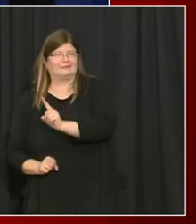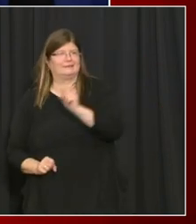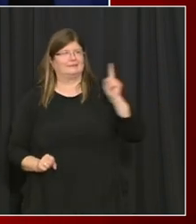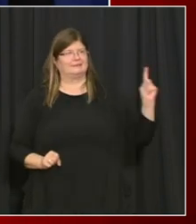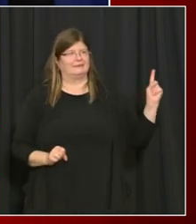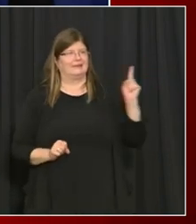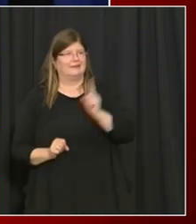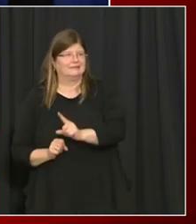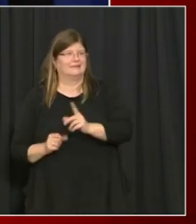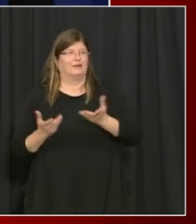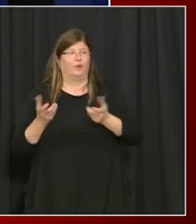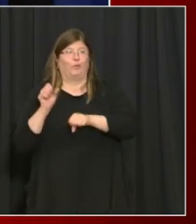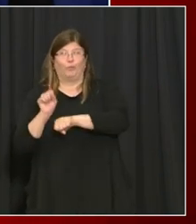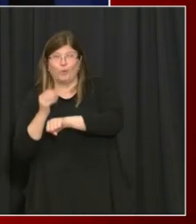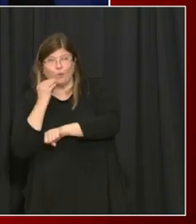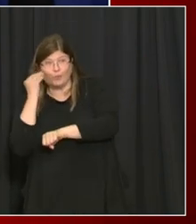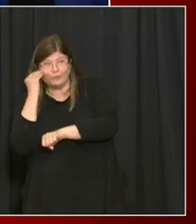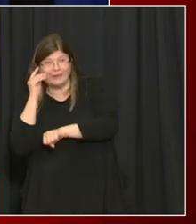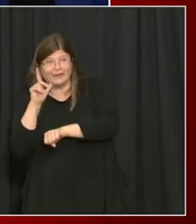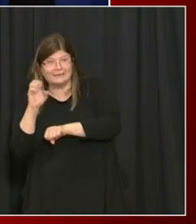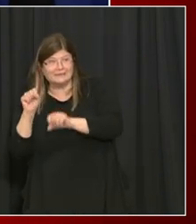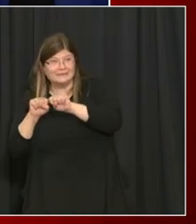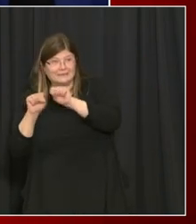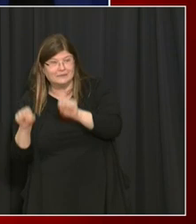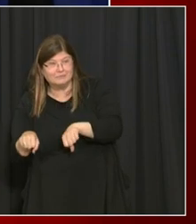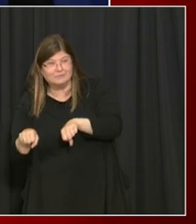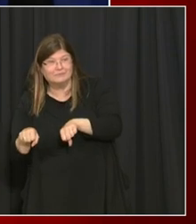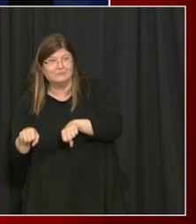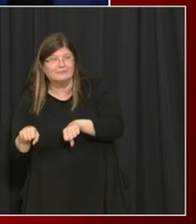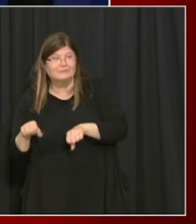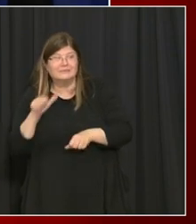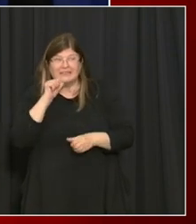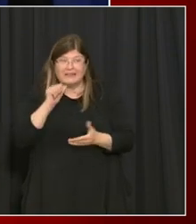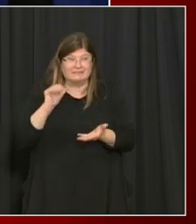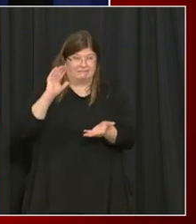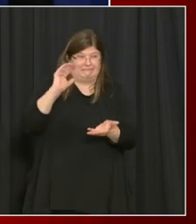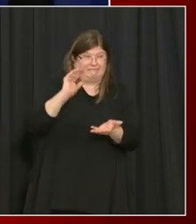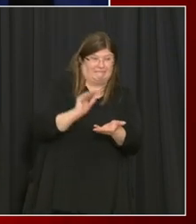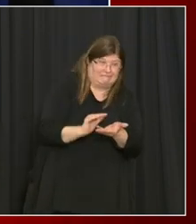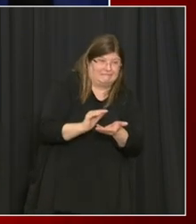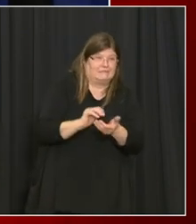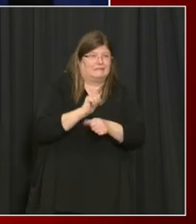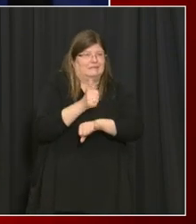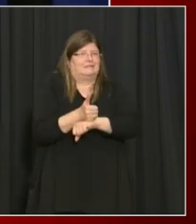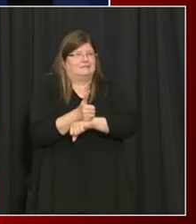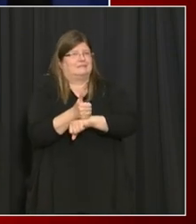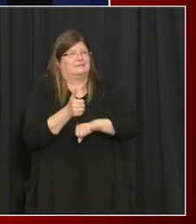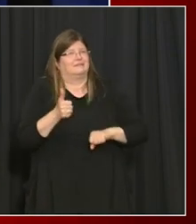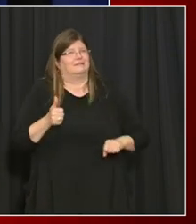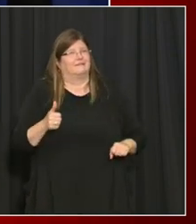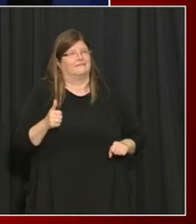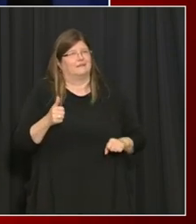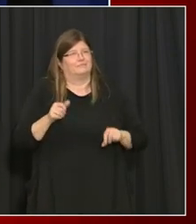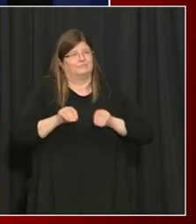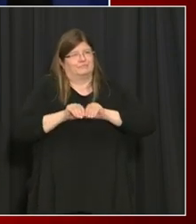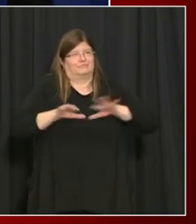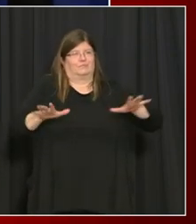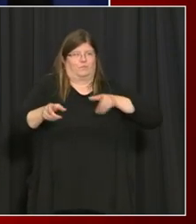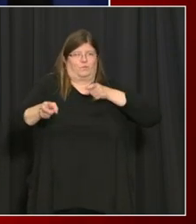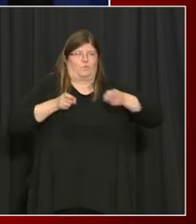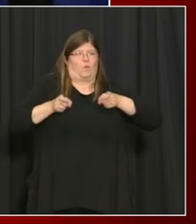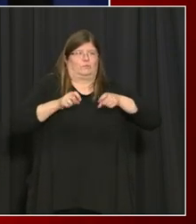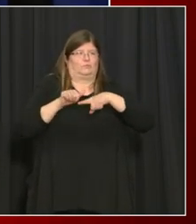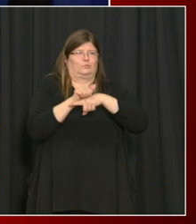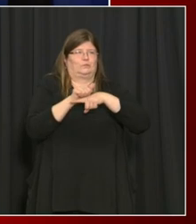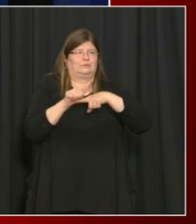it doesn't diminish our ability to put in place infection control practices. So when we talk about these long-term